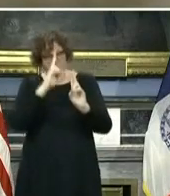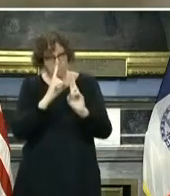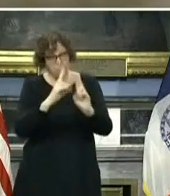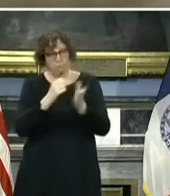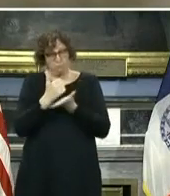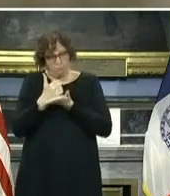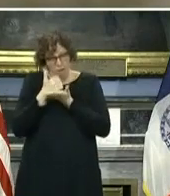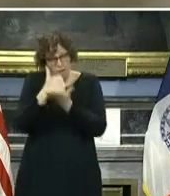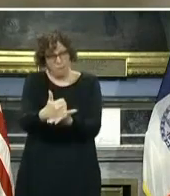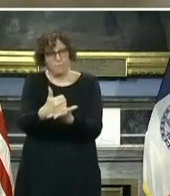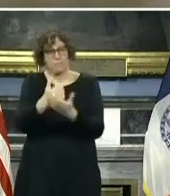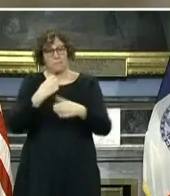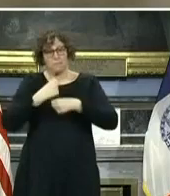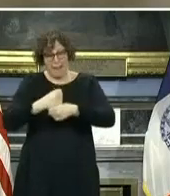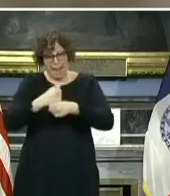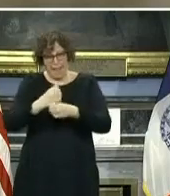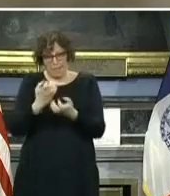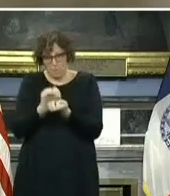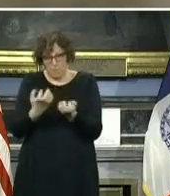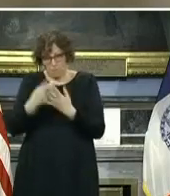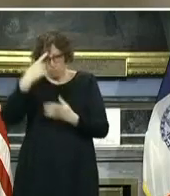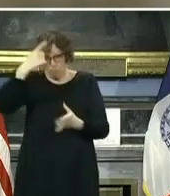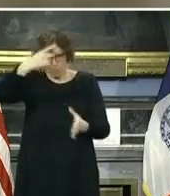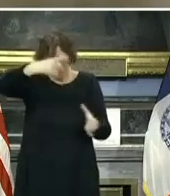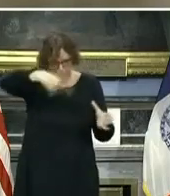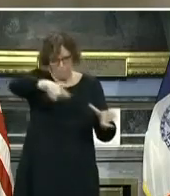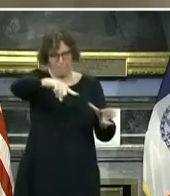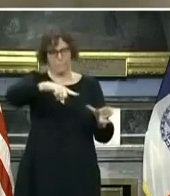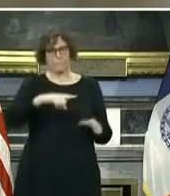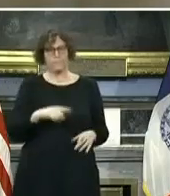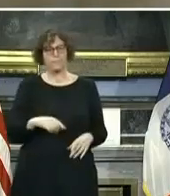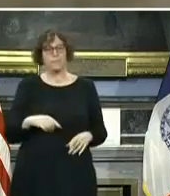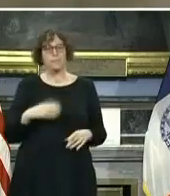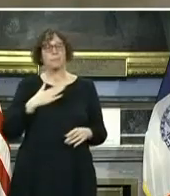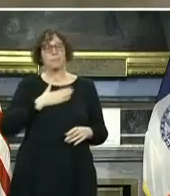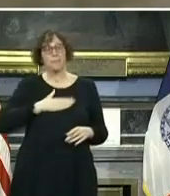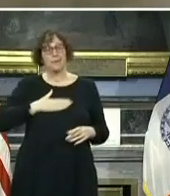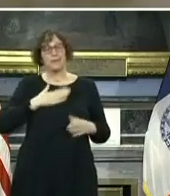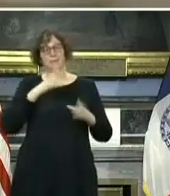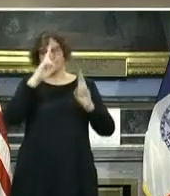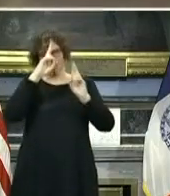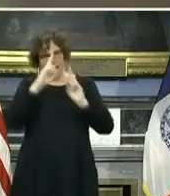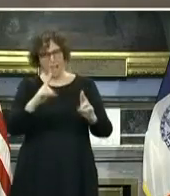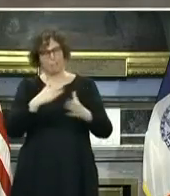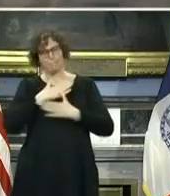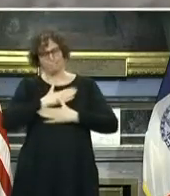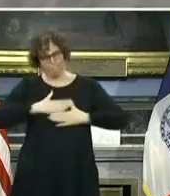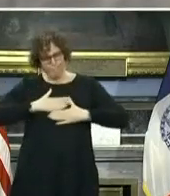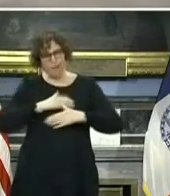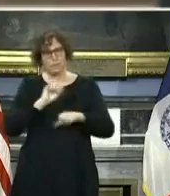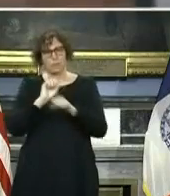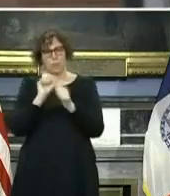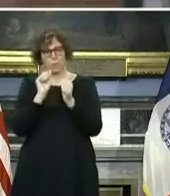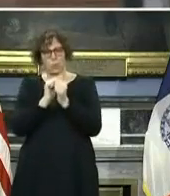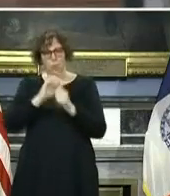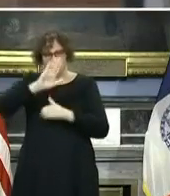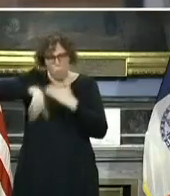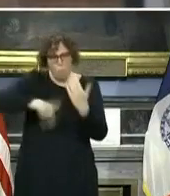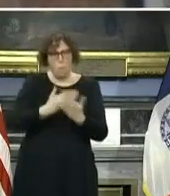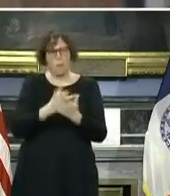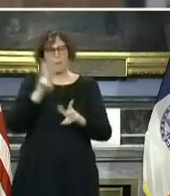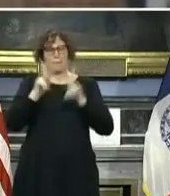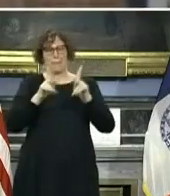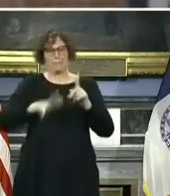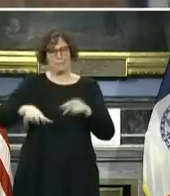honor to work with everybody here in the Navy Yard. Thank you. Thank you. You go that way, I'll go this way. There we go.